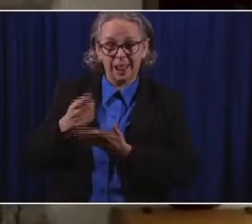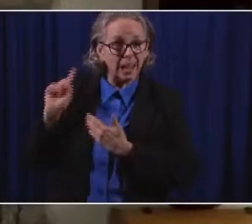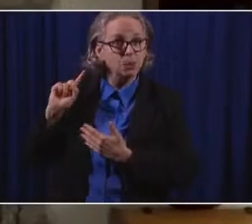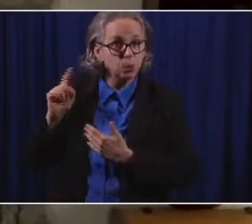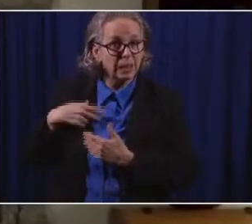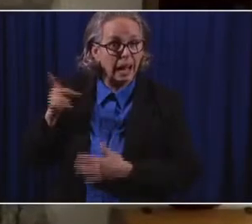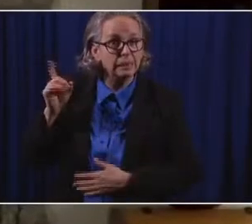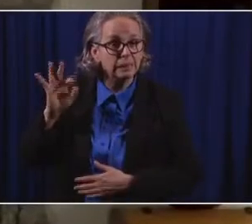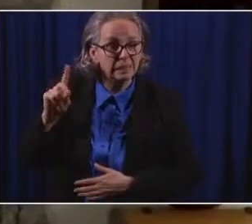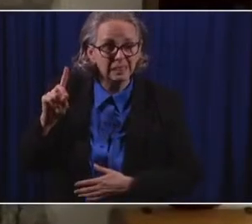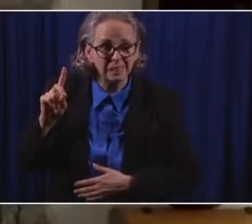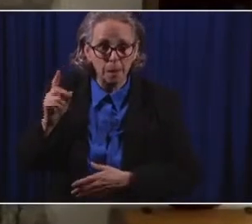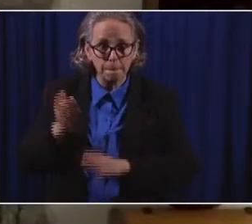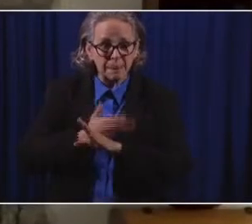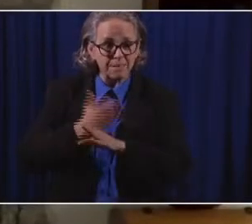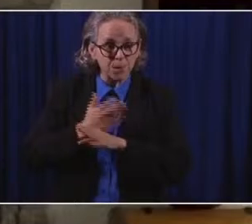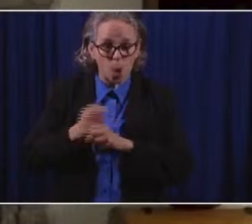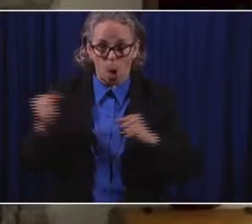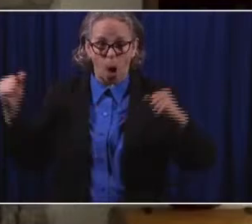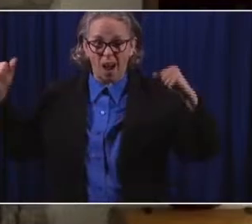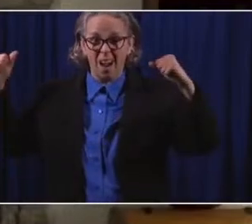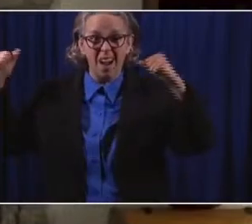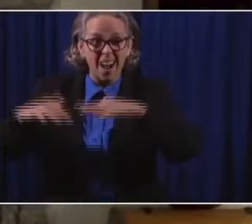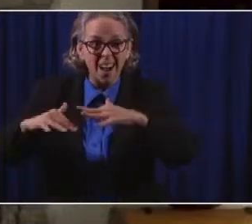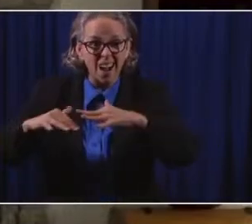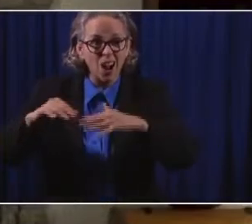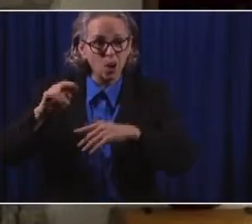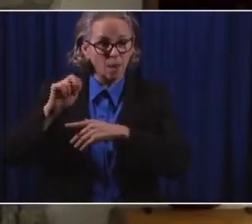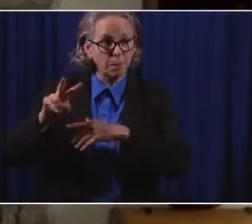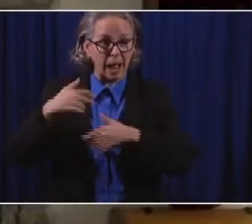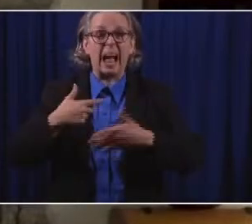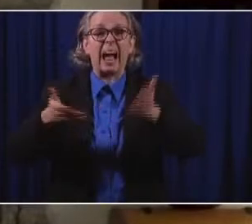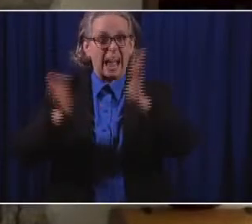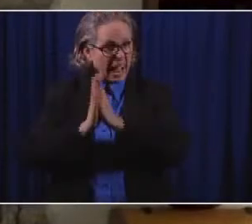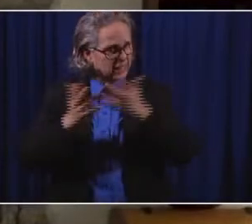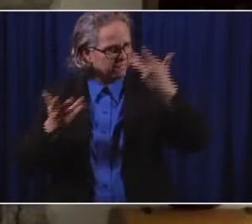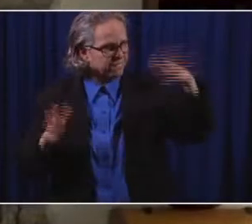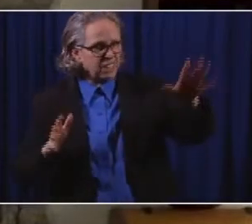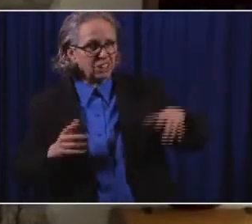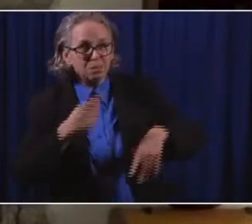in Circleville, everyone to wear a mask.